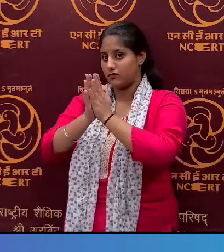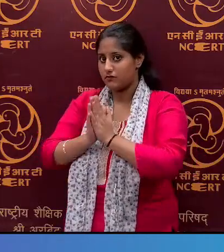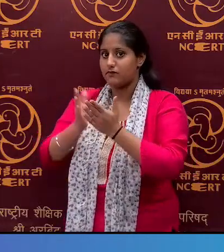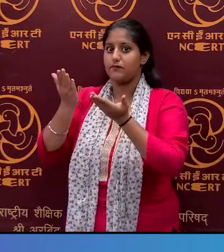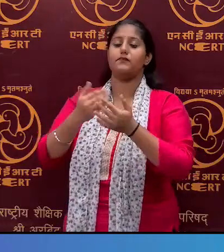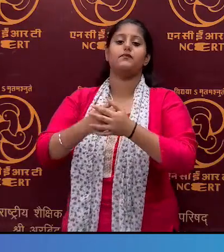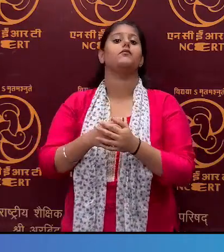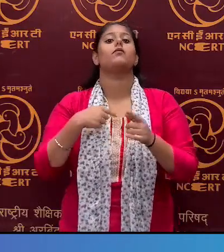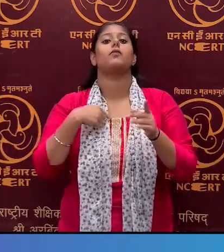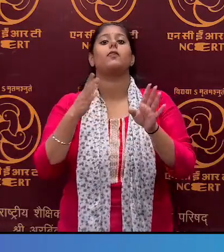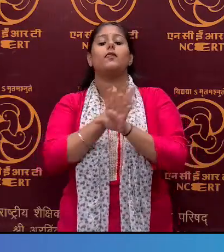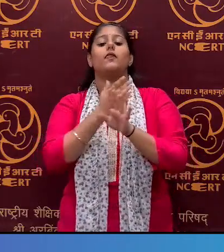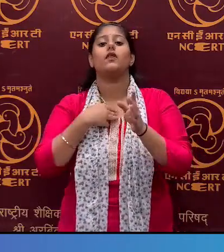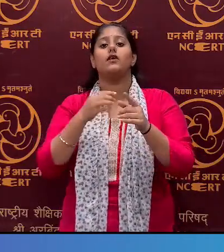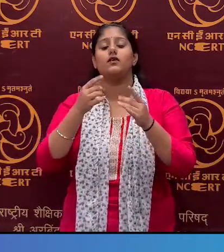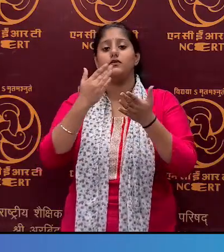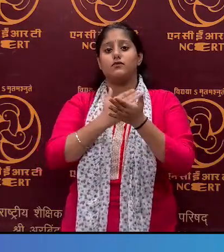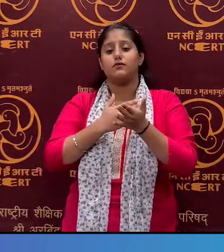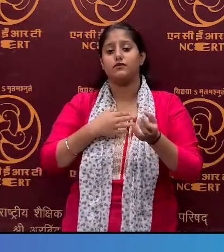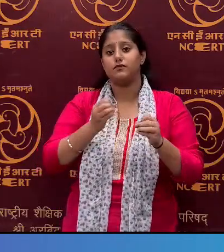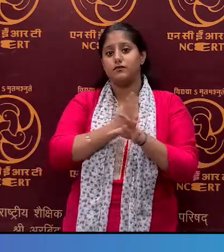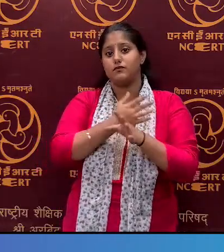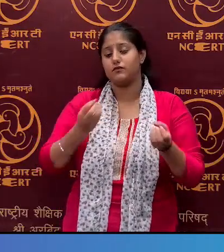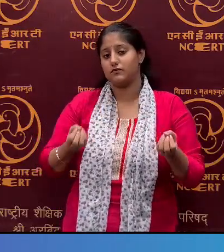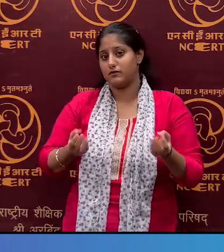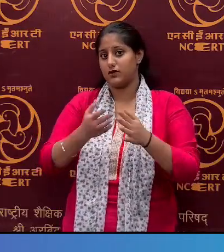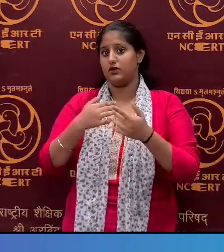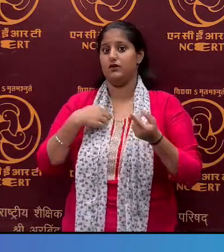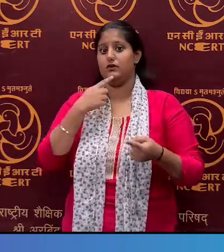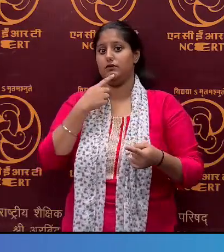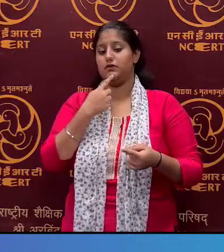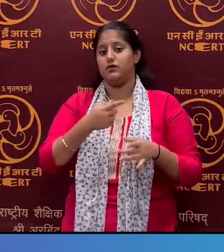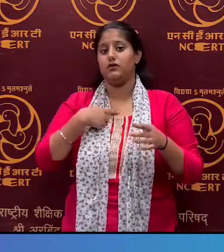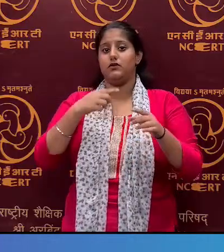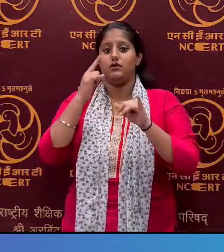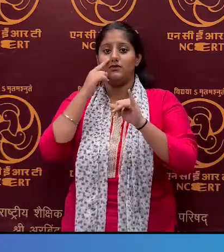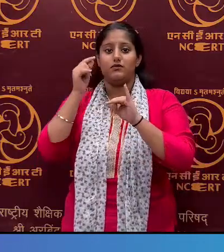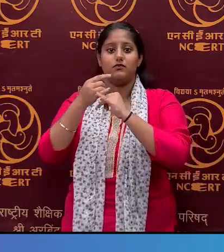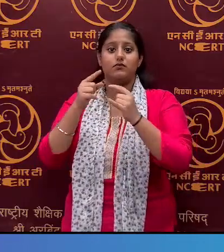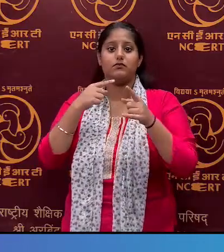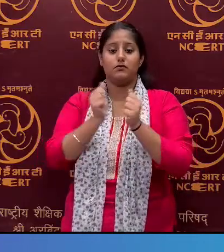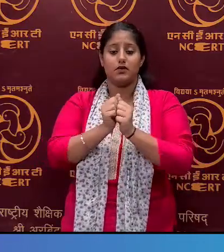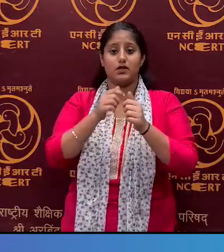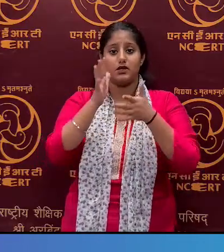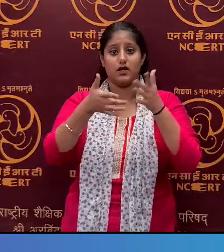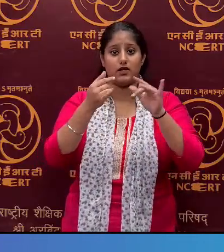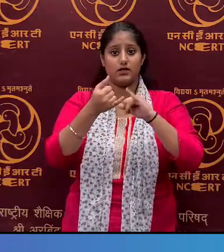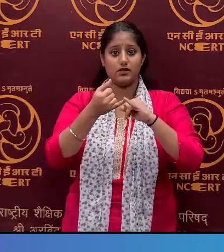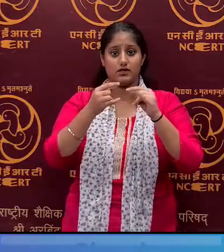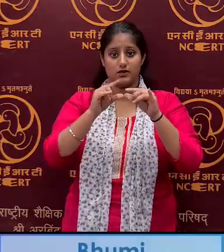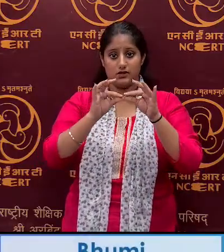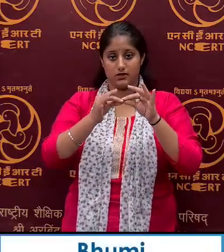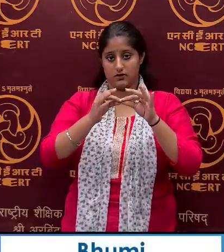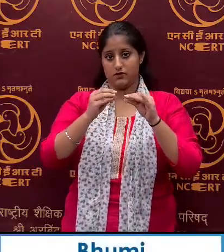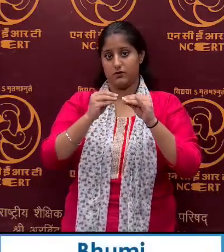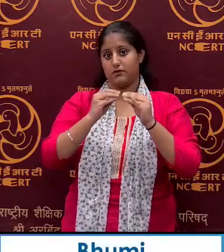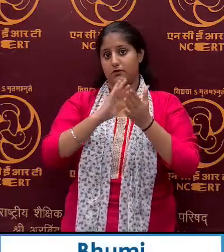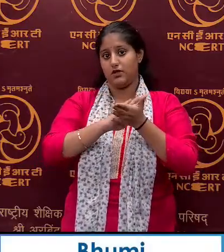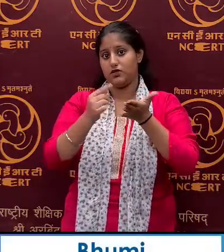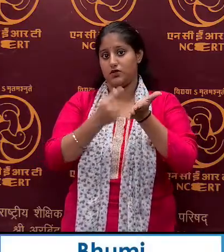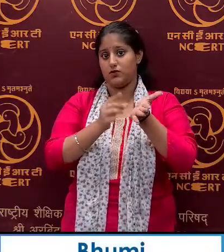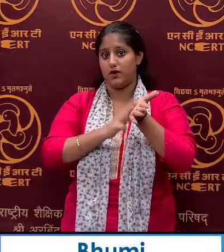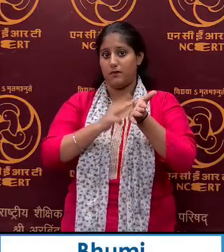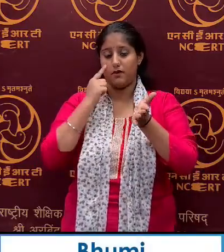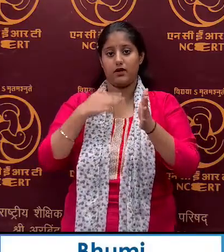So, before we begin the session with Shamsher sir, here our sign language interpreter is Bhumi. Bhumi, we